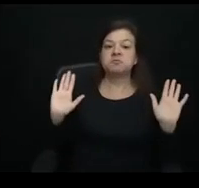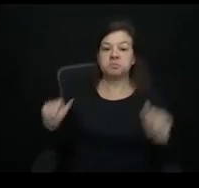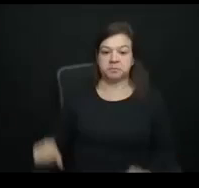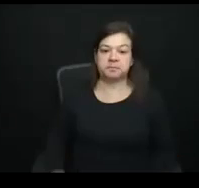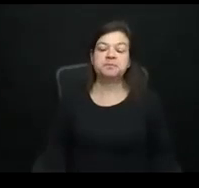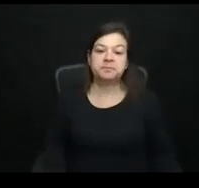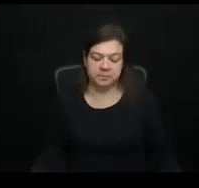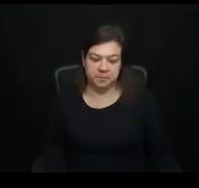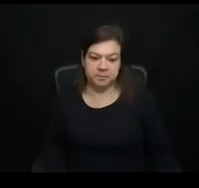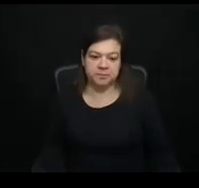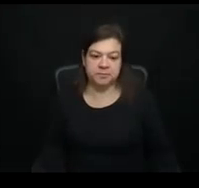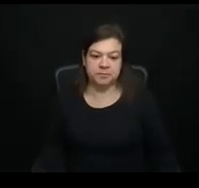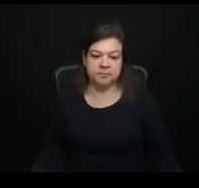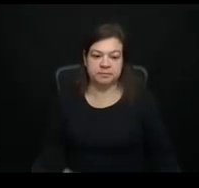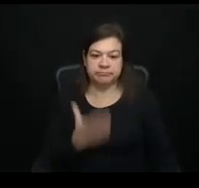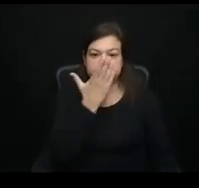Thank you.